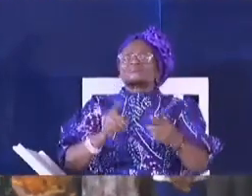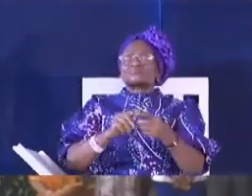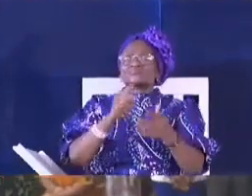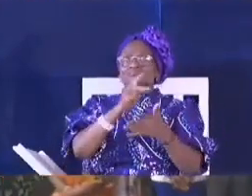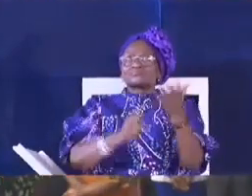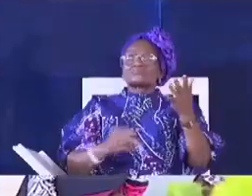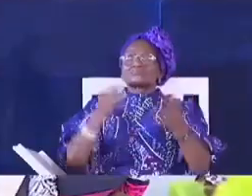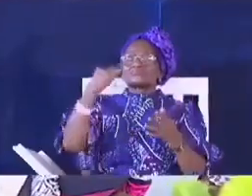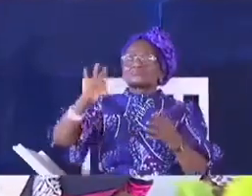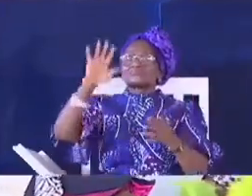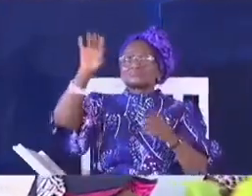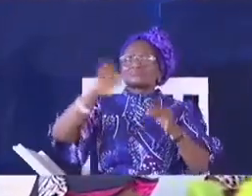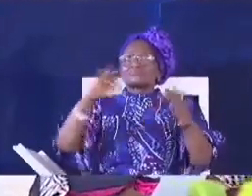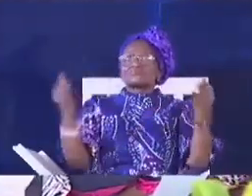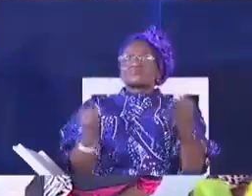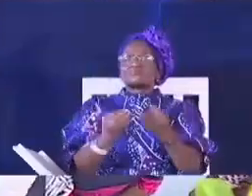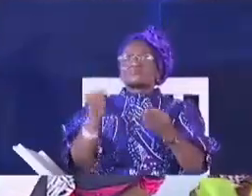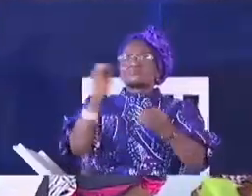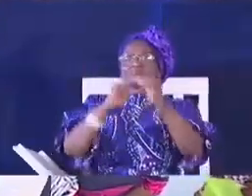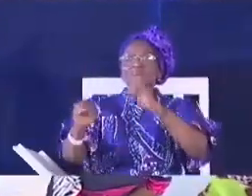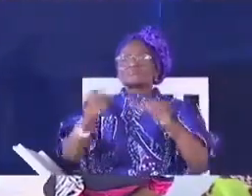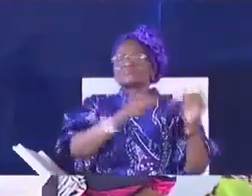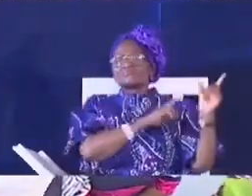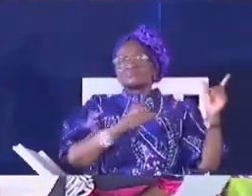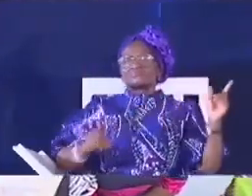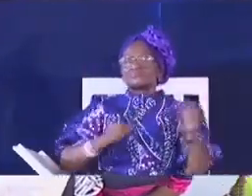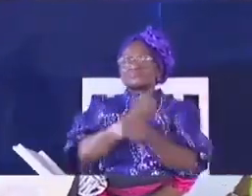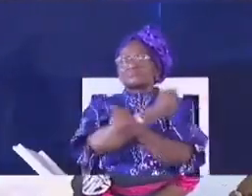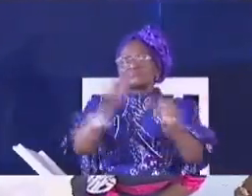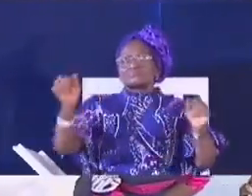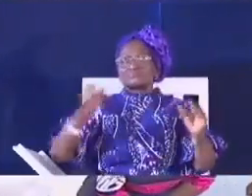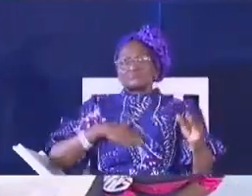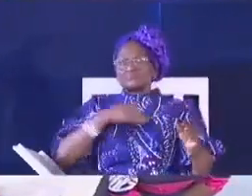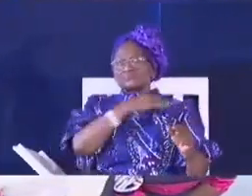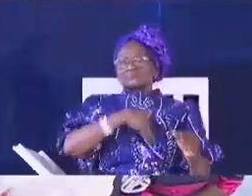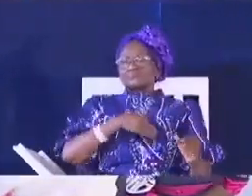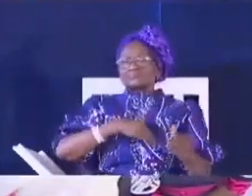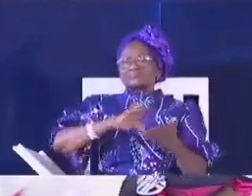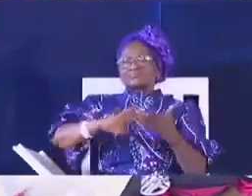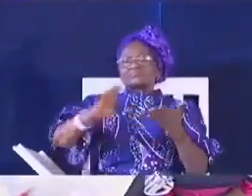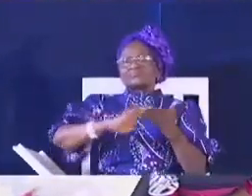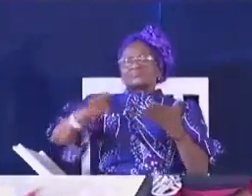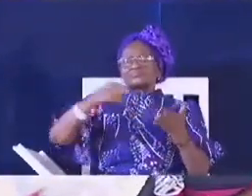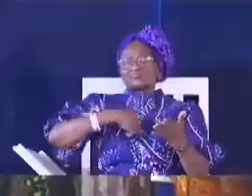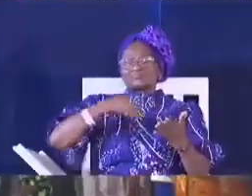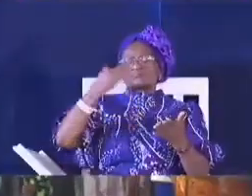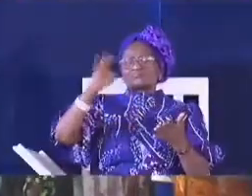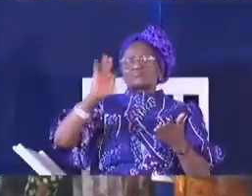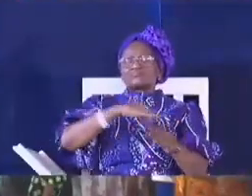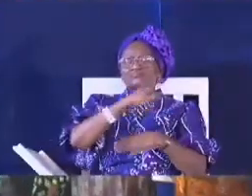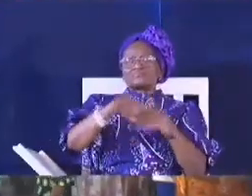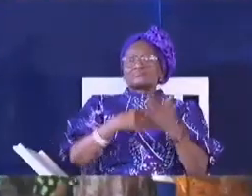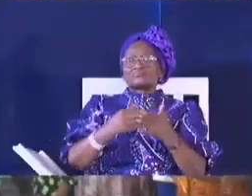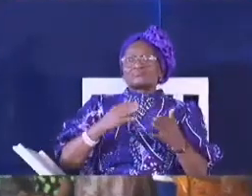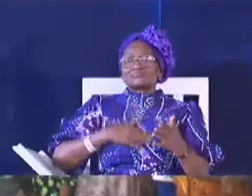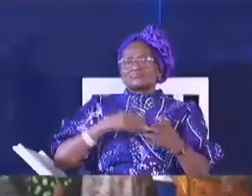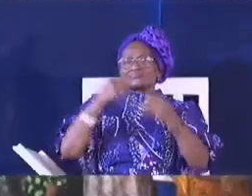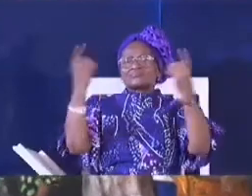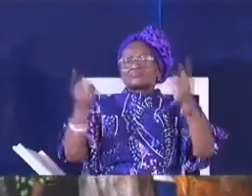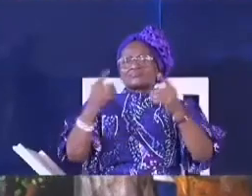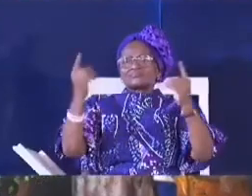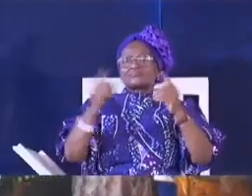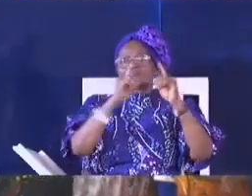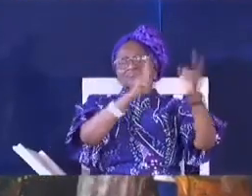family. Oh Lord, save my soul. Forgive all my sins. I want you to be answering my prayer with